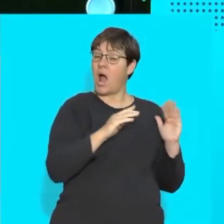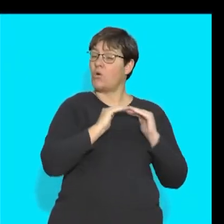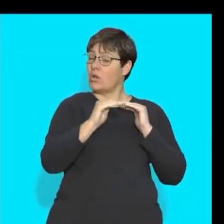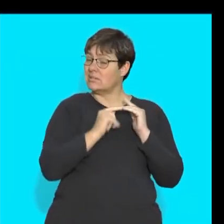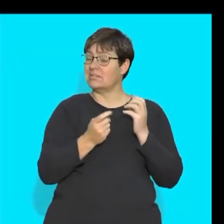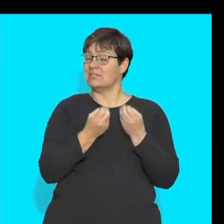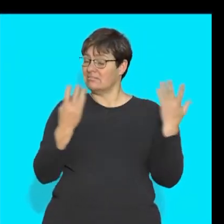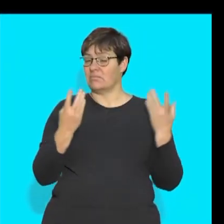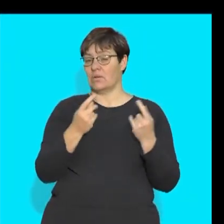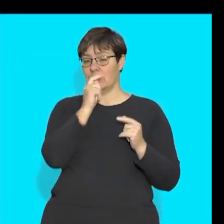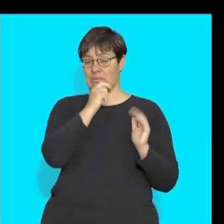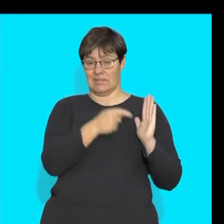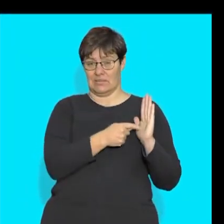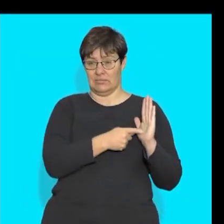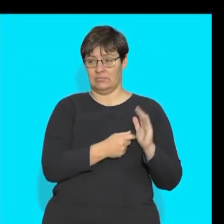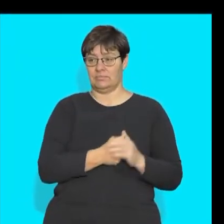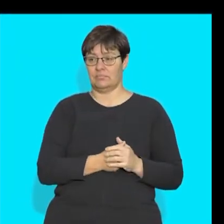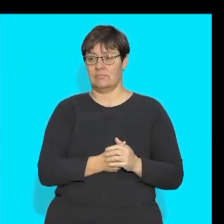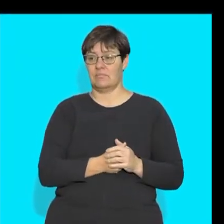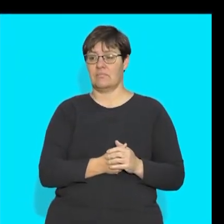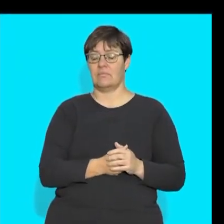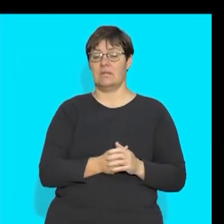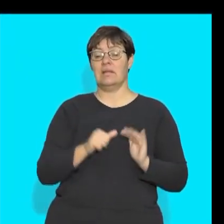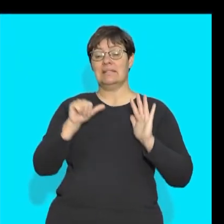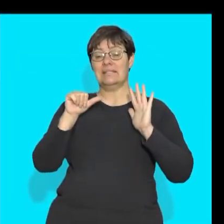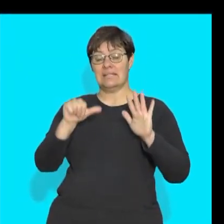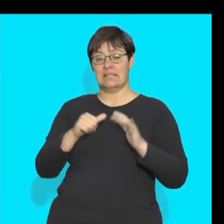use. Okay, and this constant is